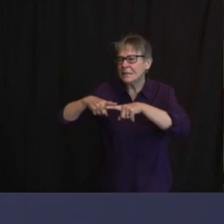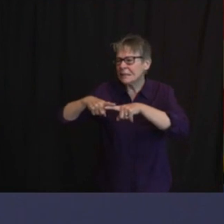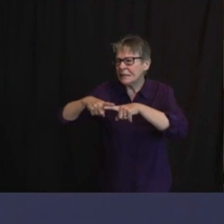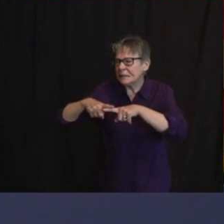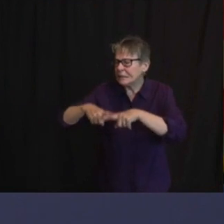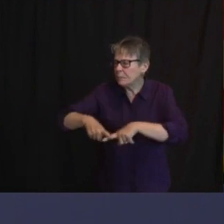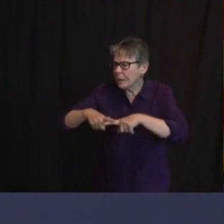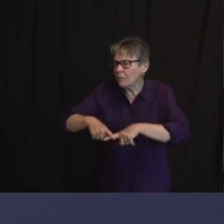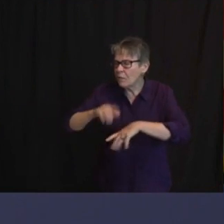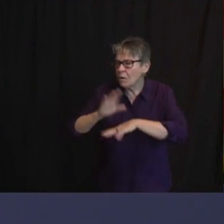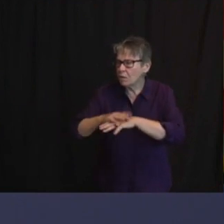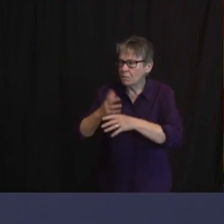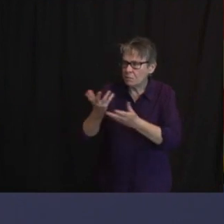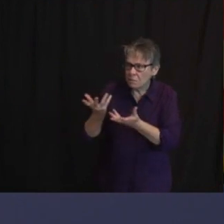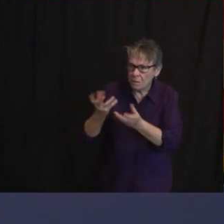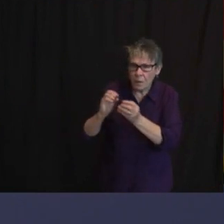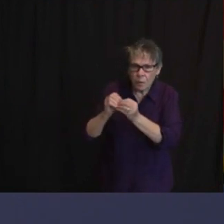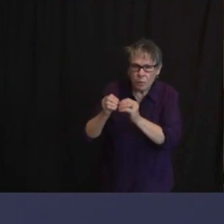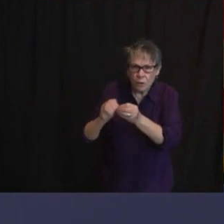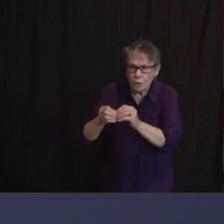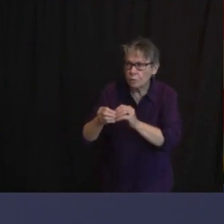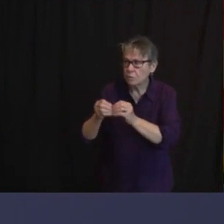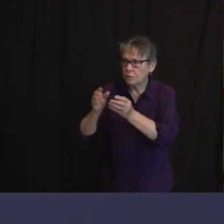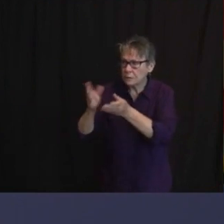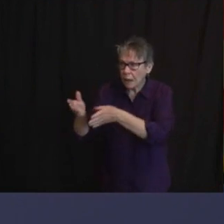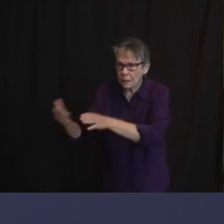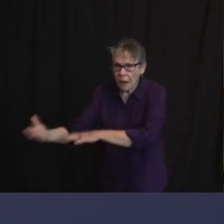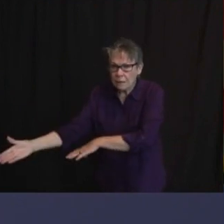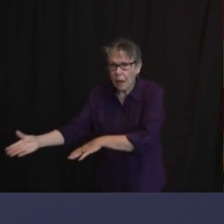today continue to exist.